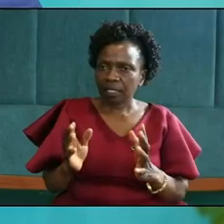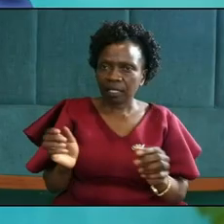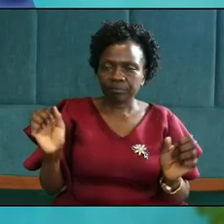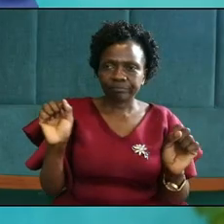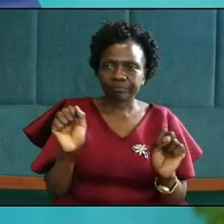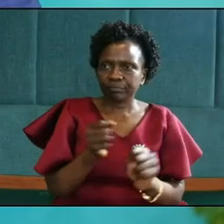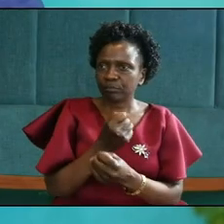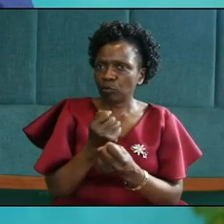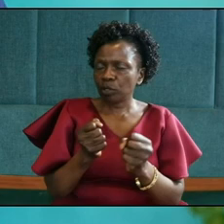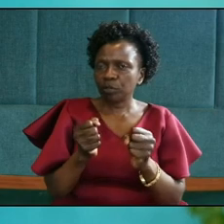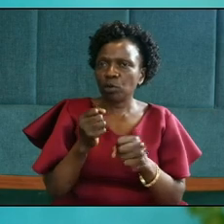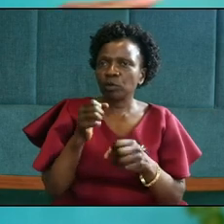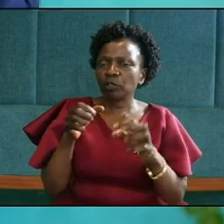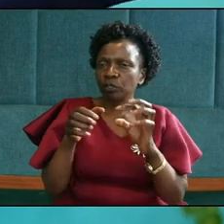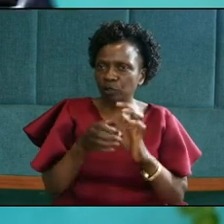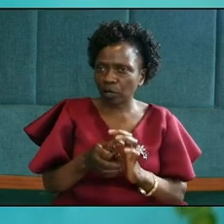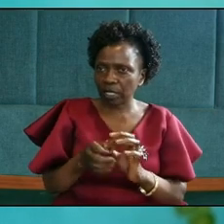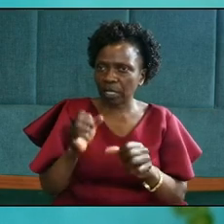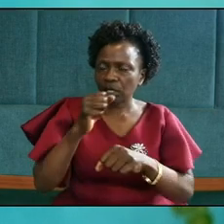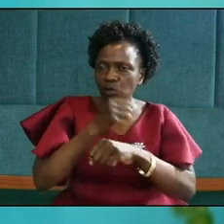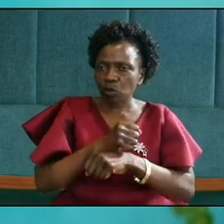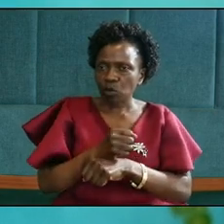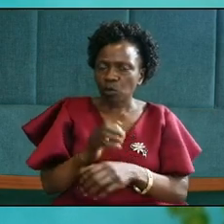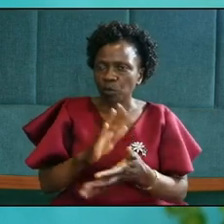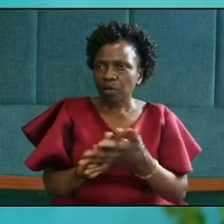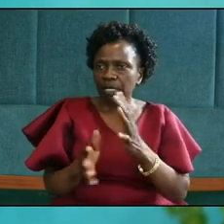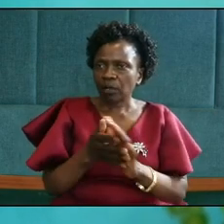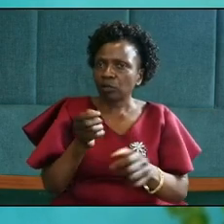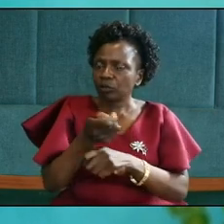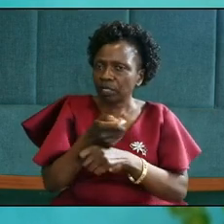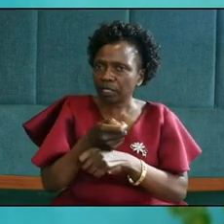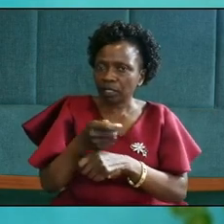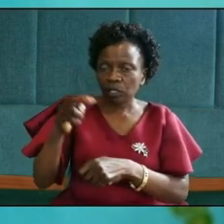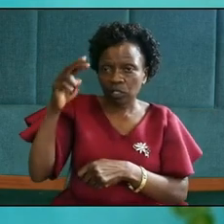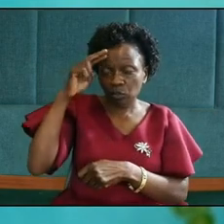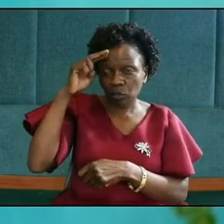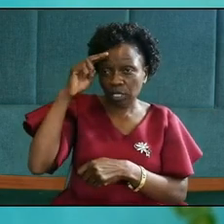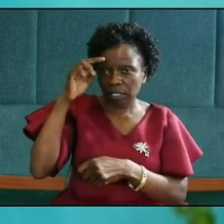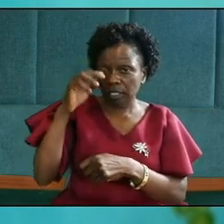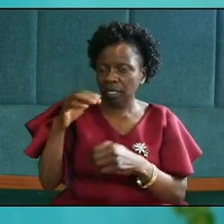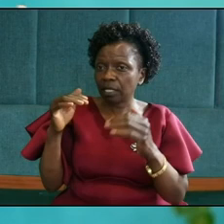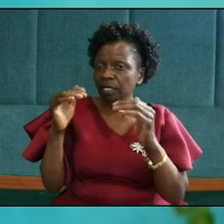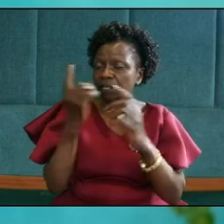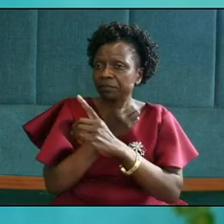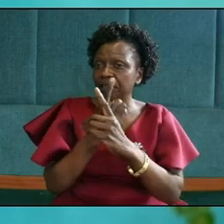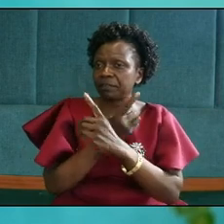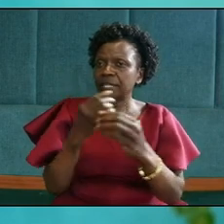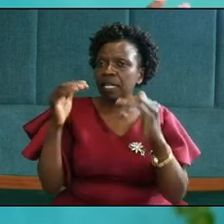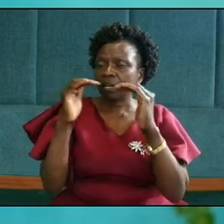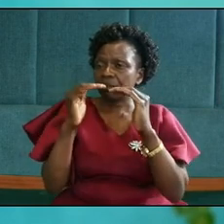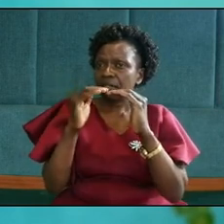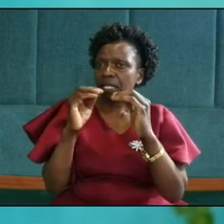join in school without the training and certification. Soldiers at any level must get into our military